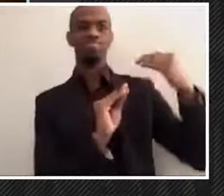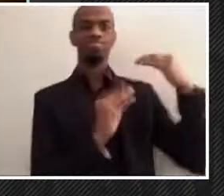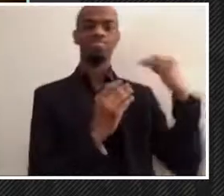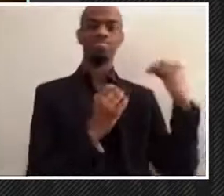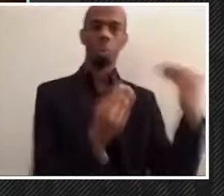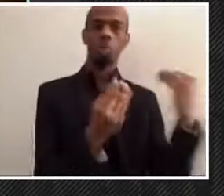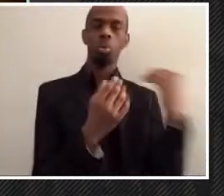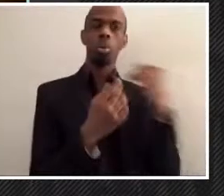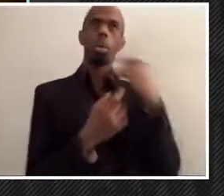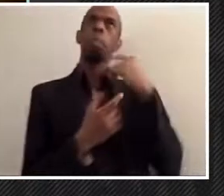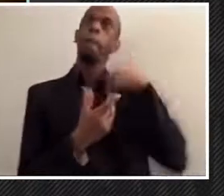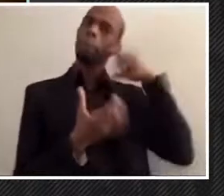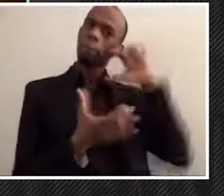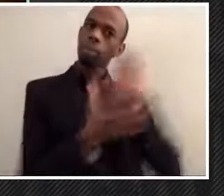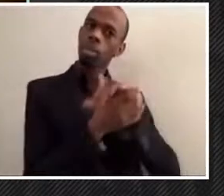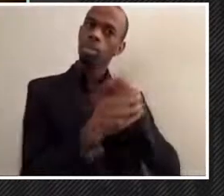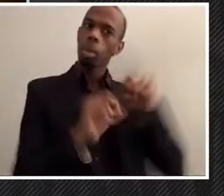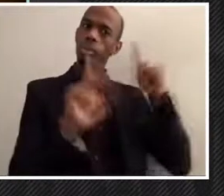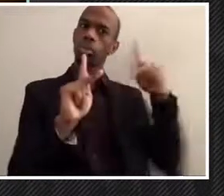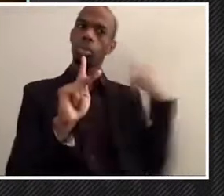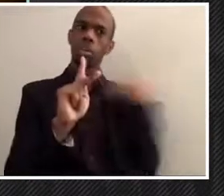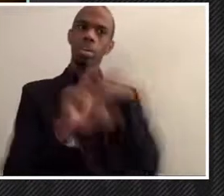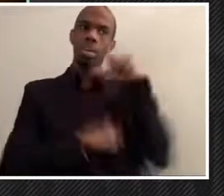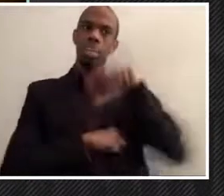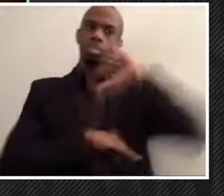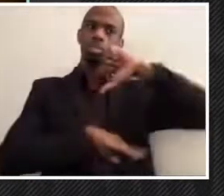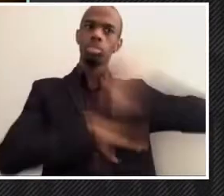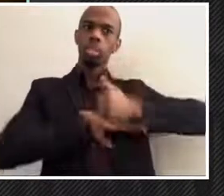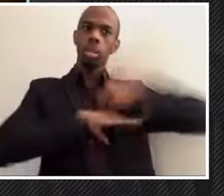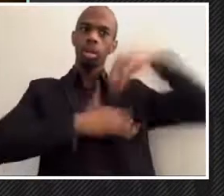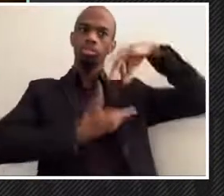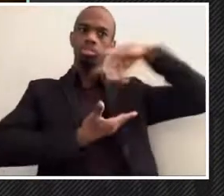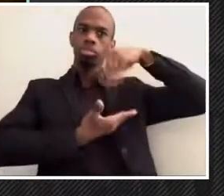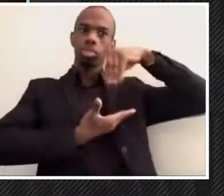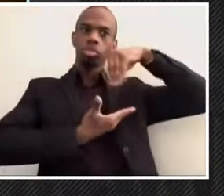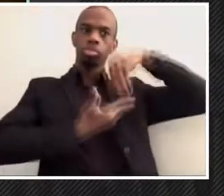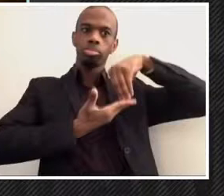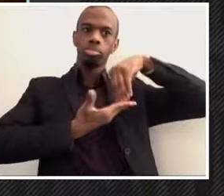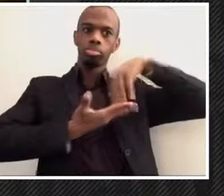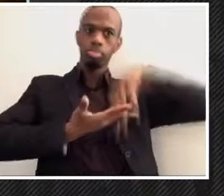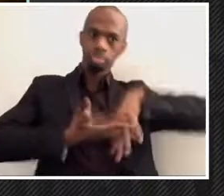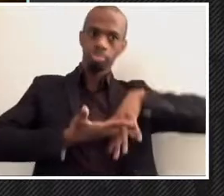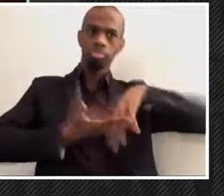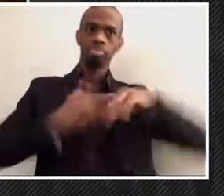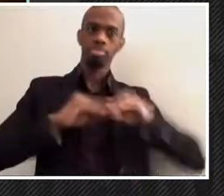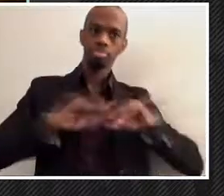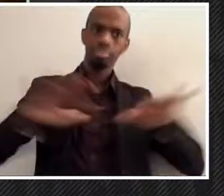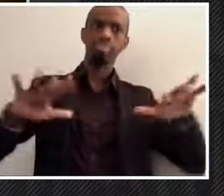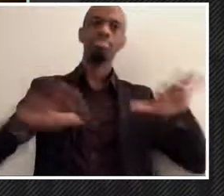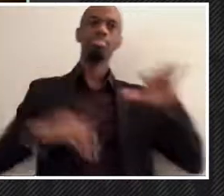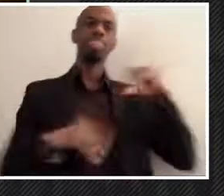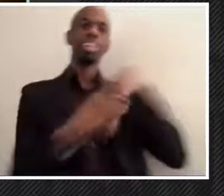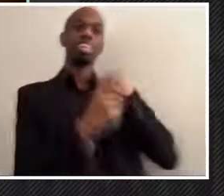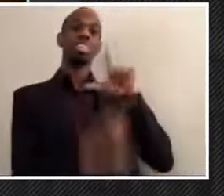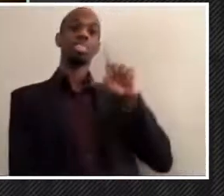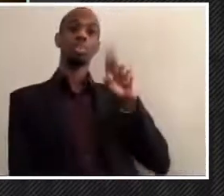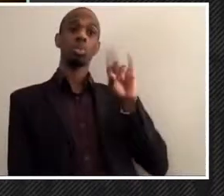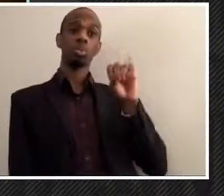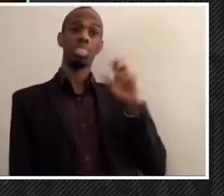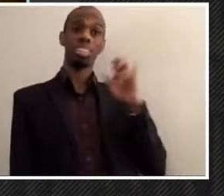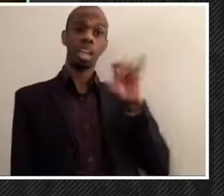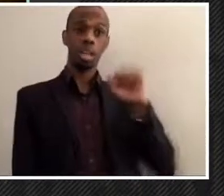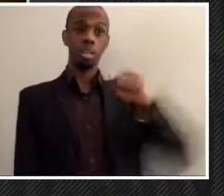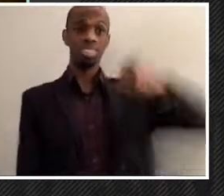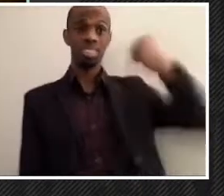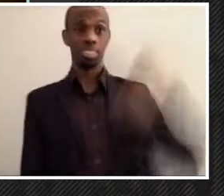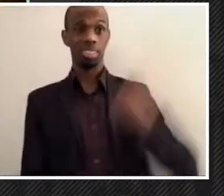that this old Deep South, Louisiana hot mess that we got can be better than it is, but we got to tell the truth about what